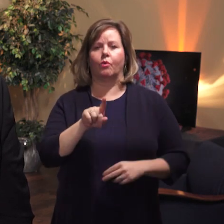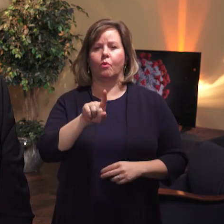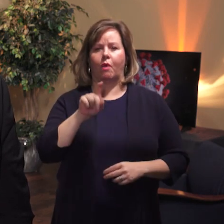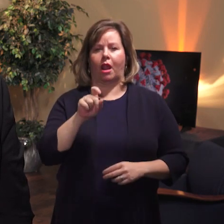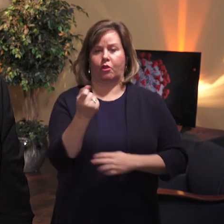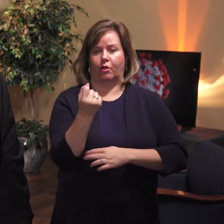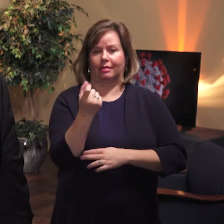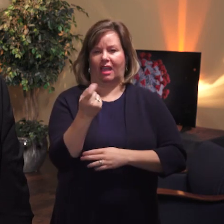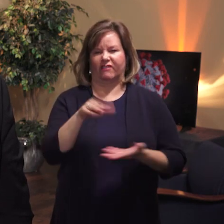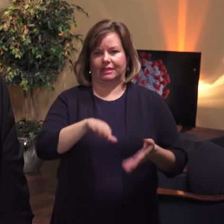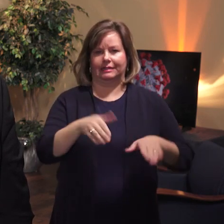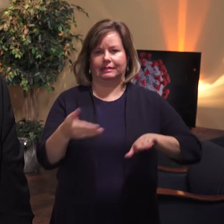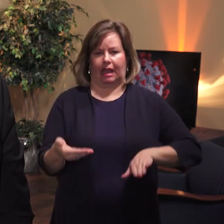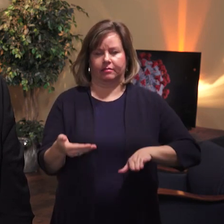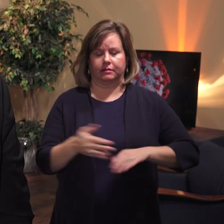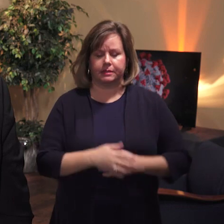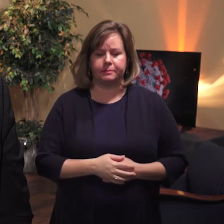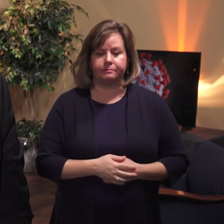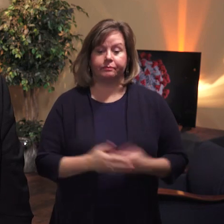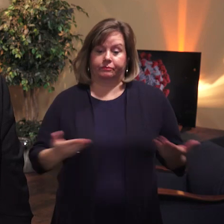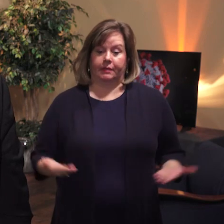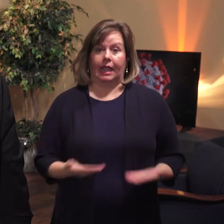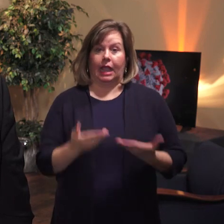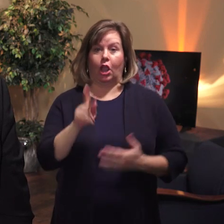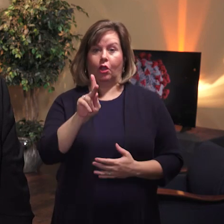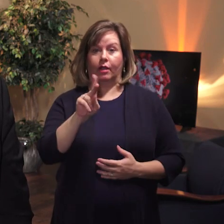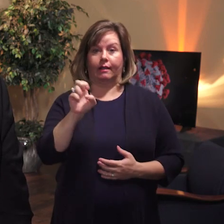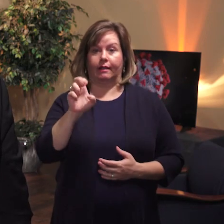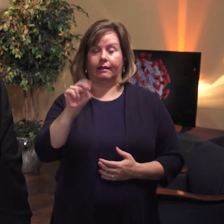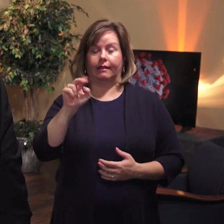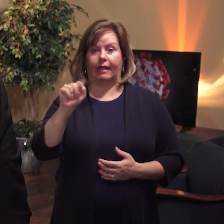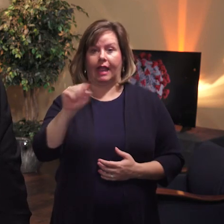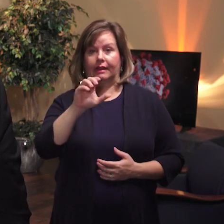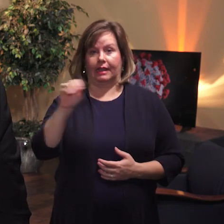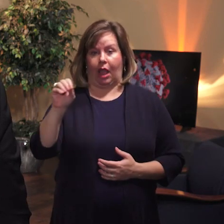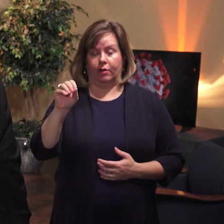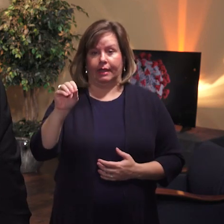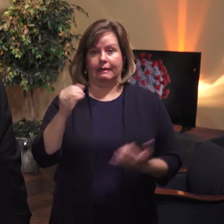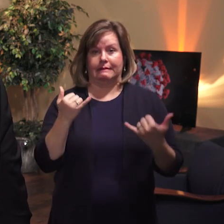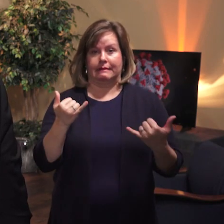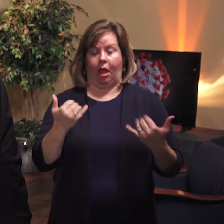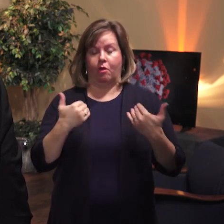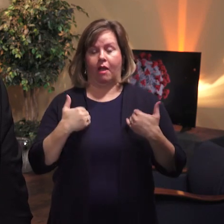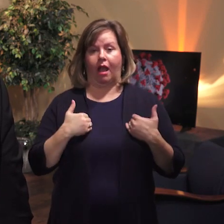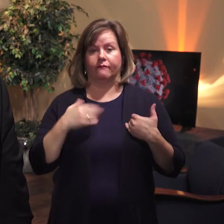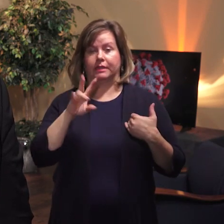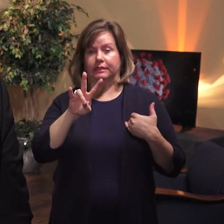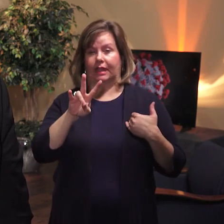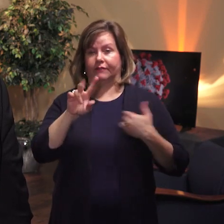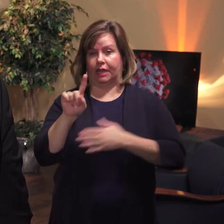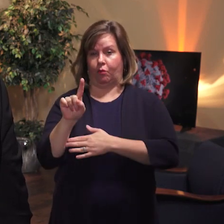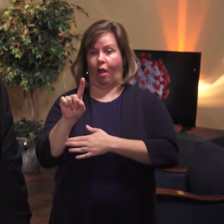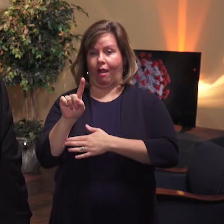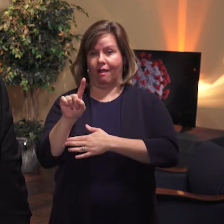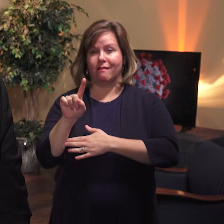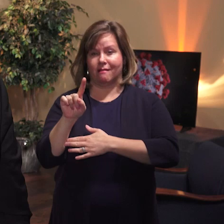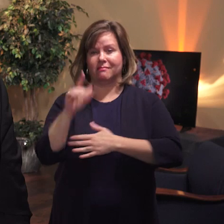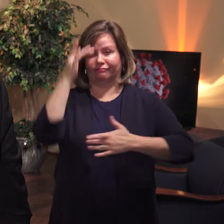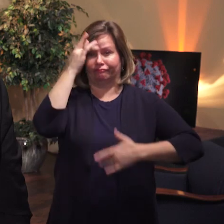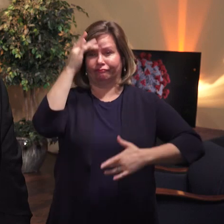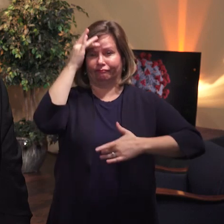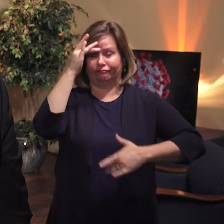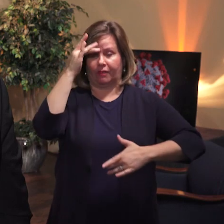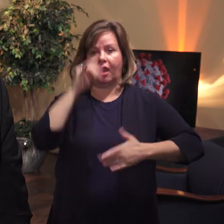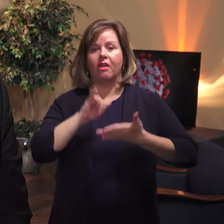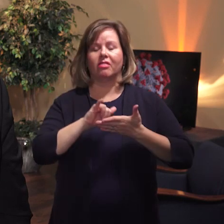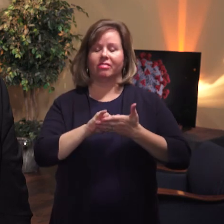statewide. Here in Kent County, as of just a few moments ago, we know that we're now at 71 cases, which is our biggest daily